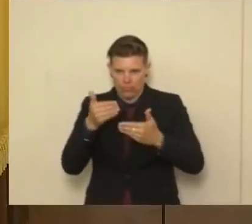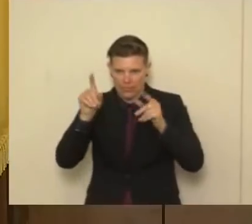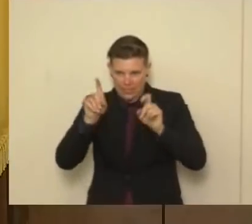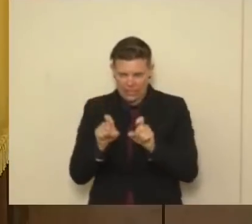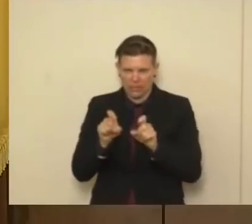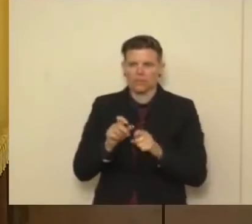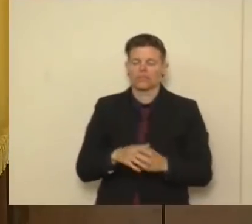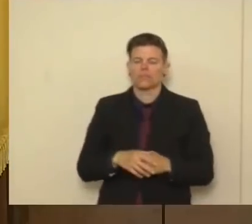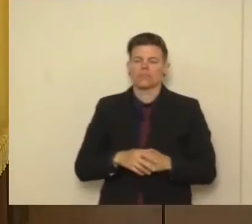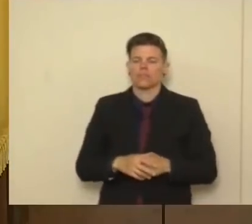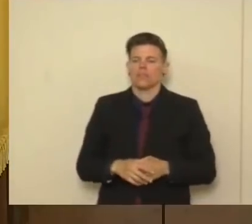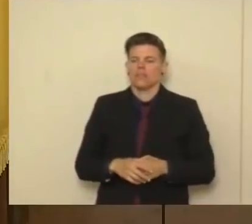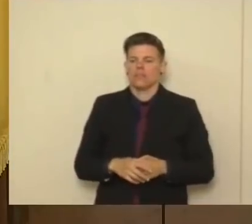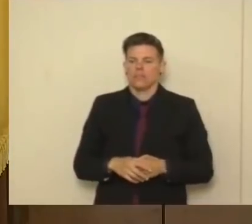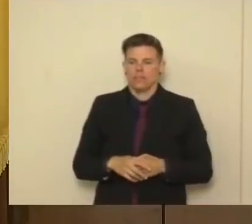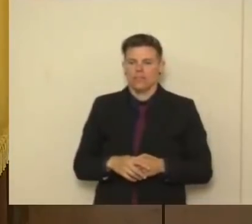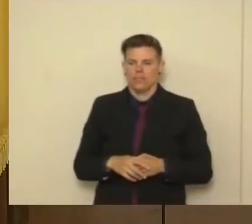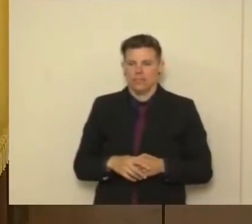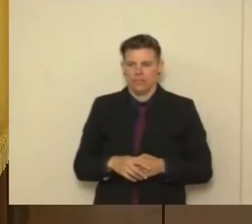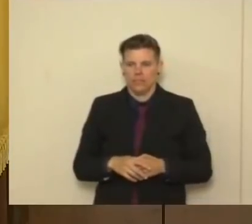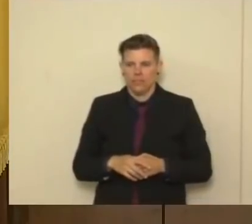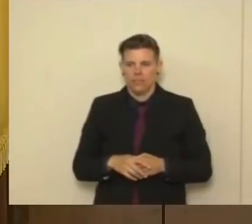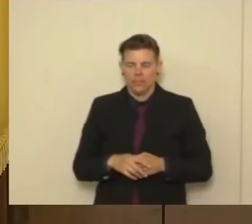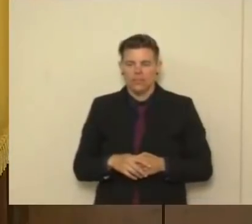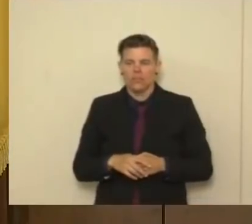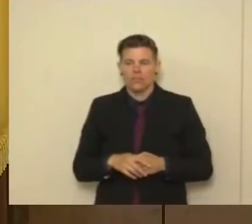out the virus and tell us whether we've got a positive or a negative.